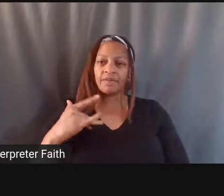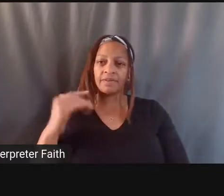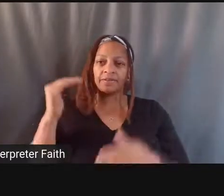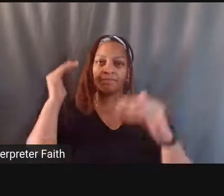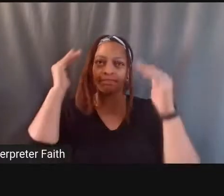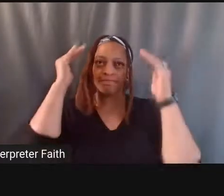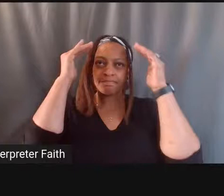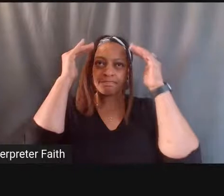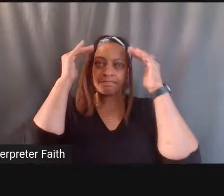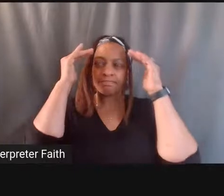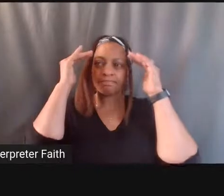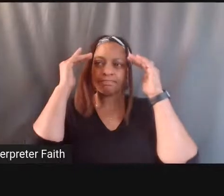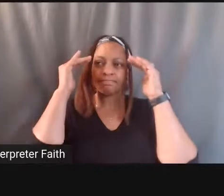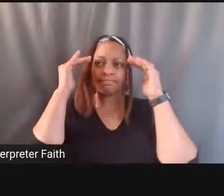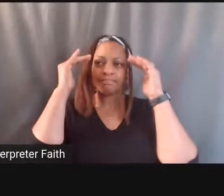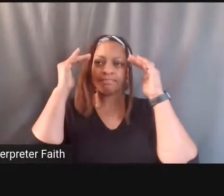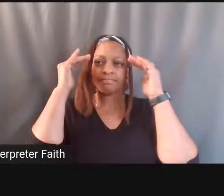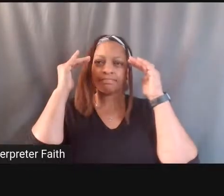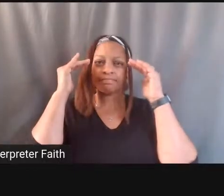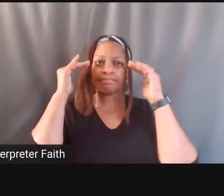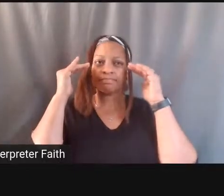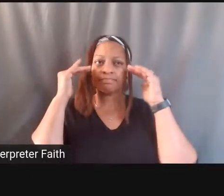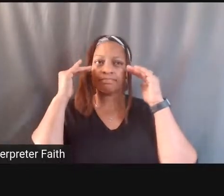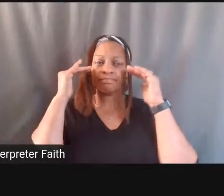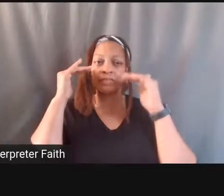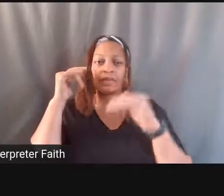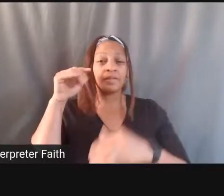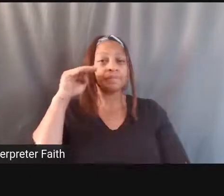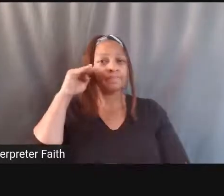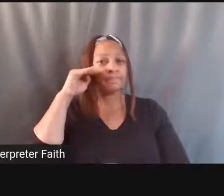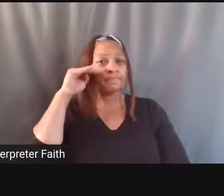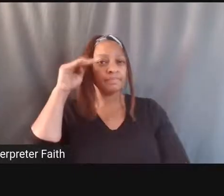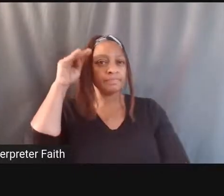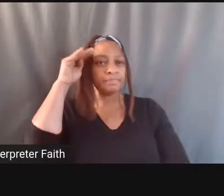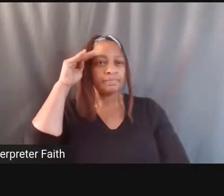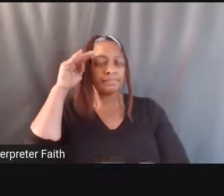This is an area where a lot of us hold tension.